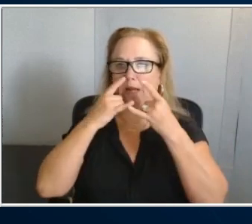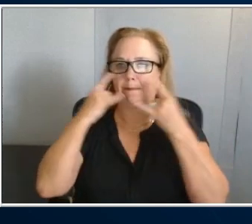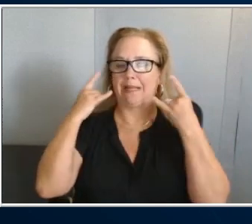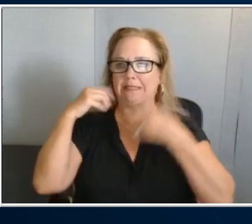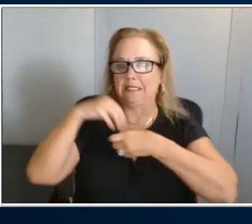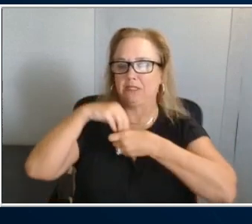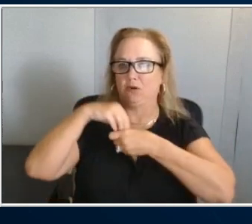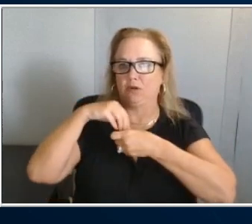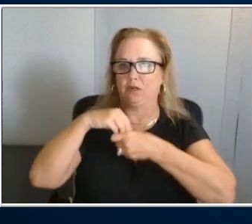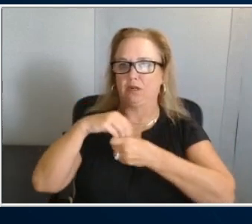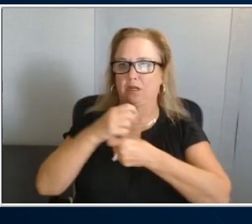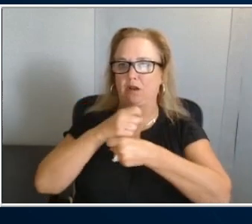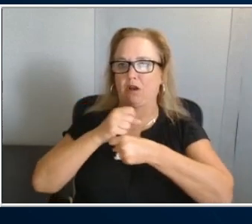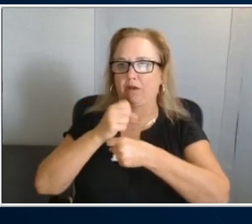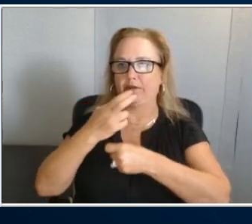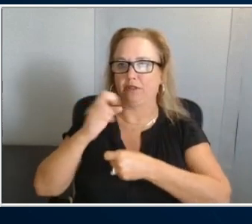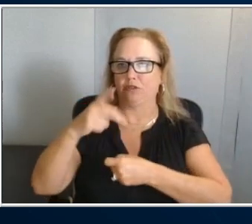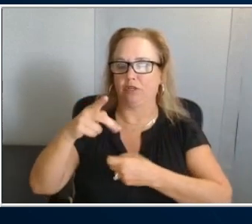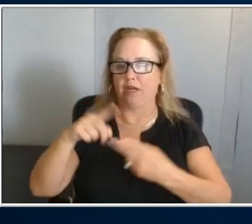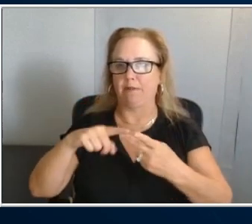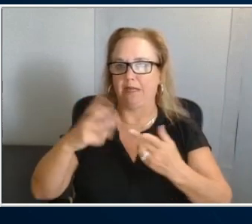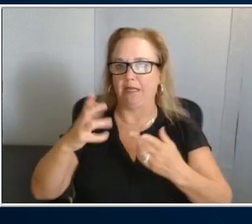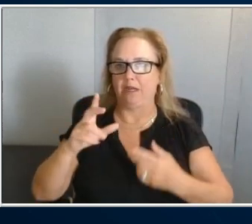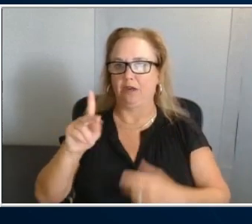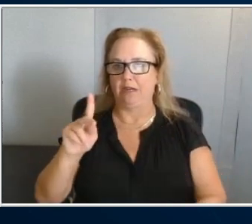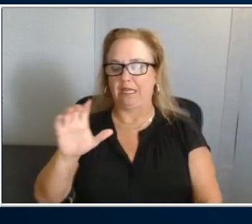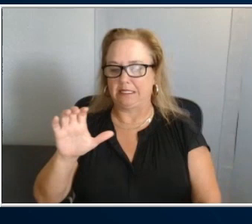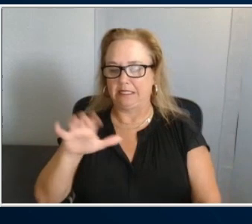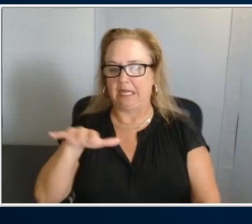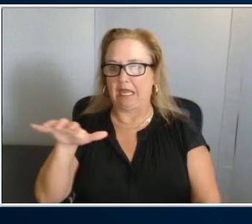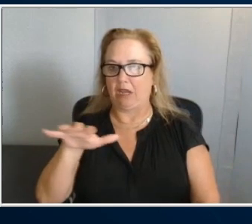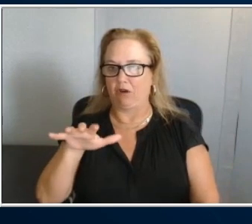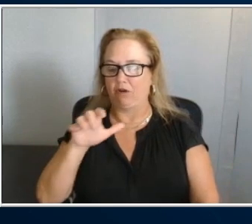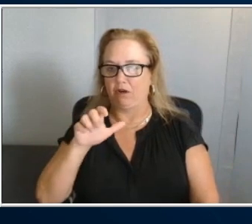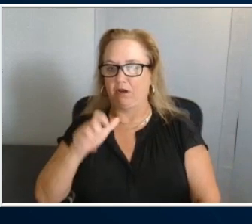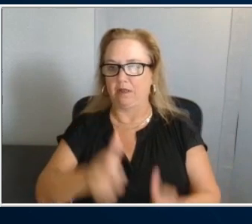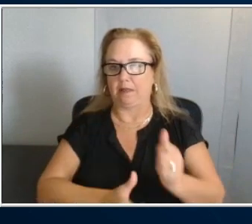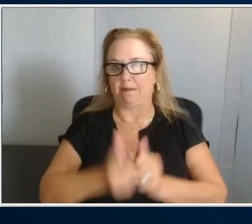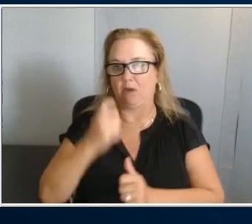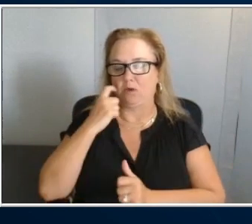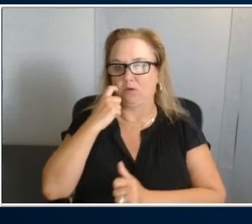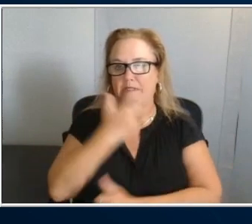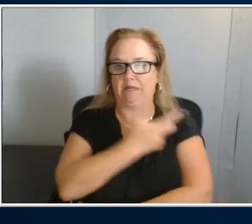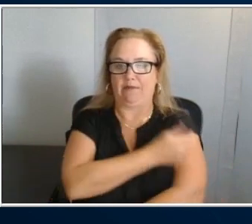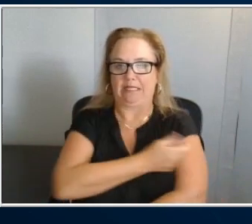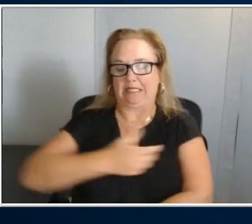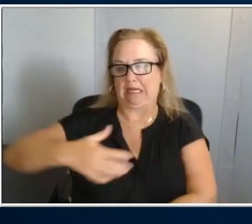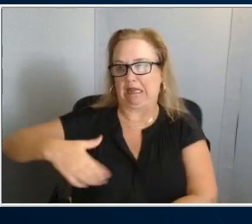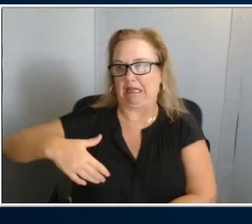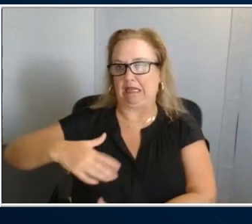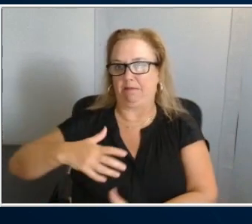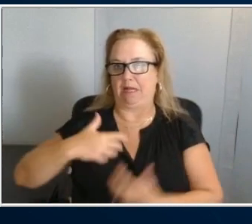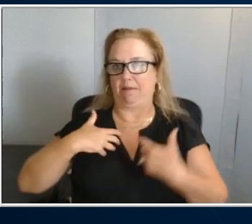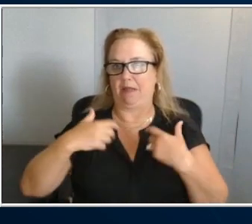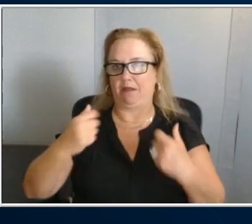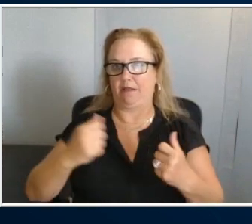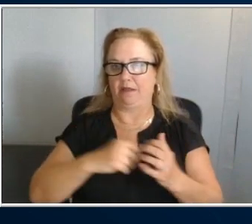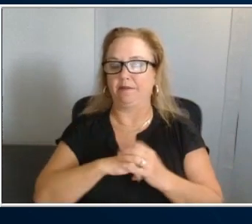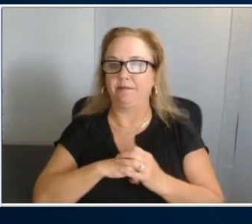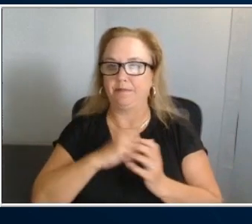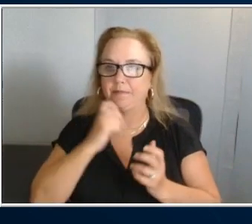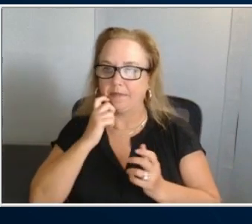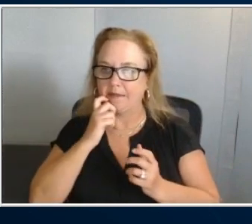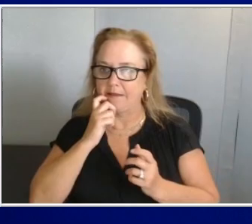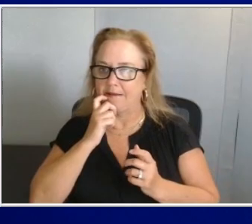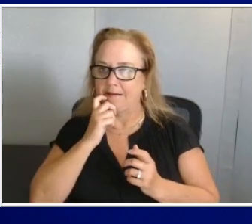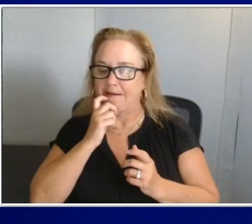like at a coffee shop? Here in the KC Metro, I haven't the most recent vaccination yet, but I am healthy. That's what Paul says. Yeah, I